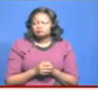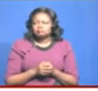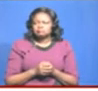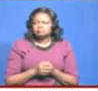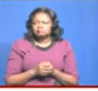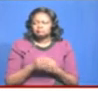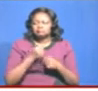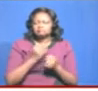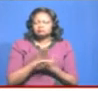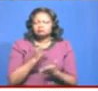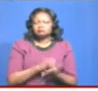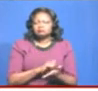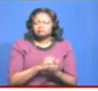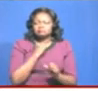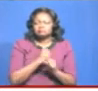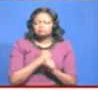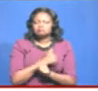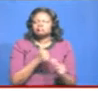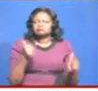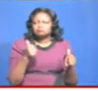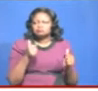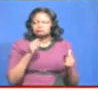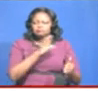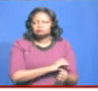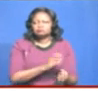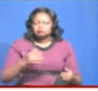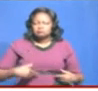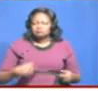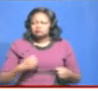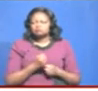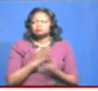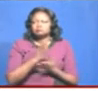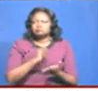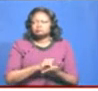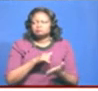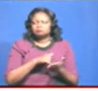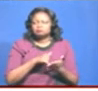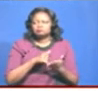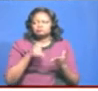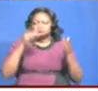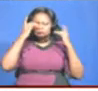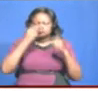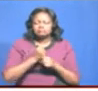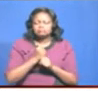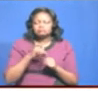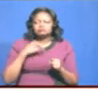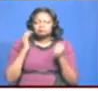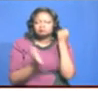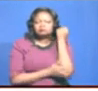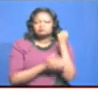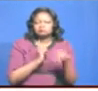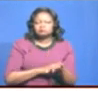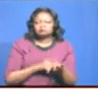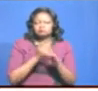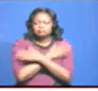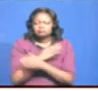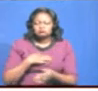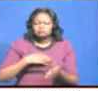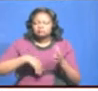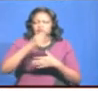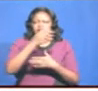making sure that they're working. Empowering the youth is making sure that they're involved in the decision making. I feel so bad when my friends are out there campaigning for